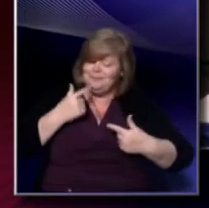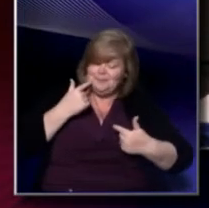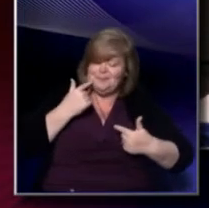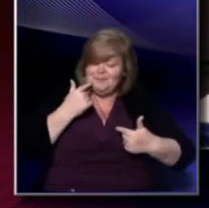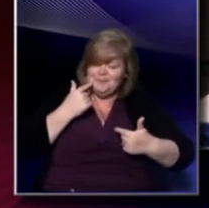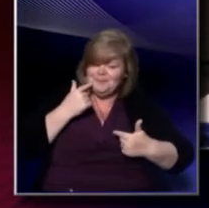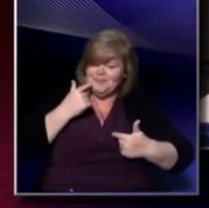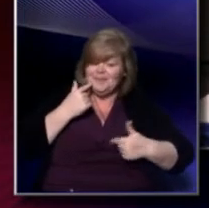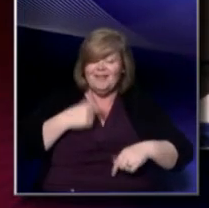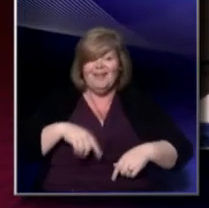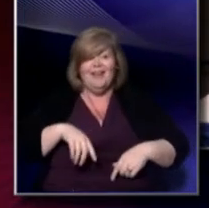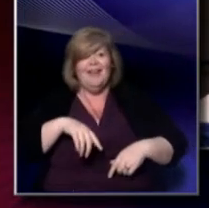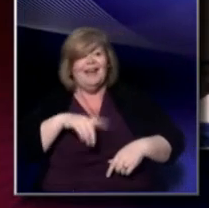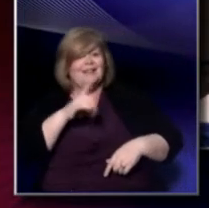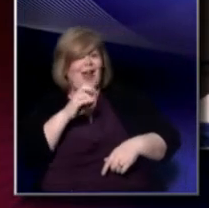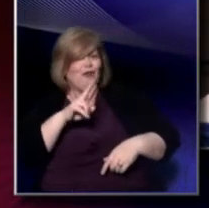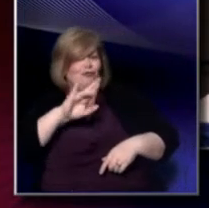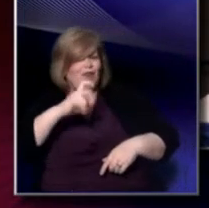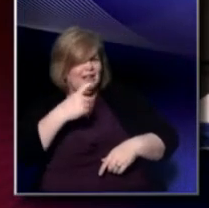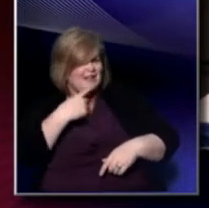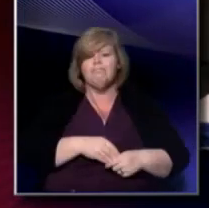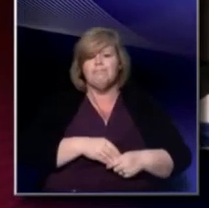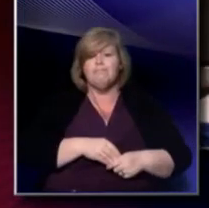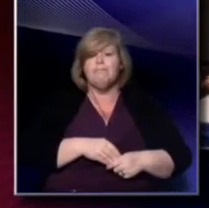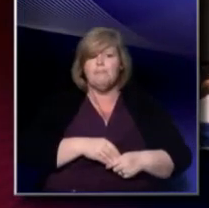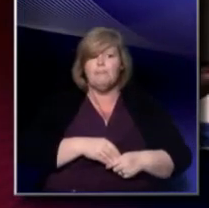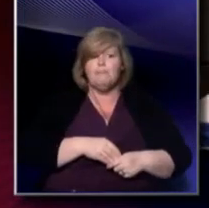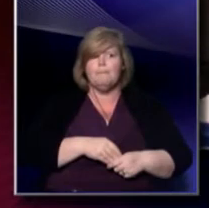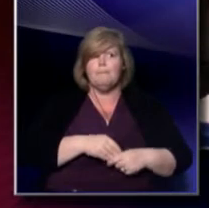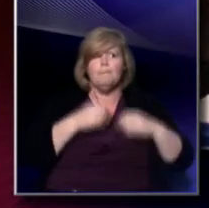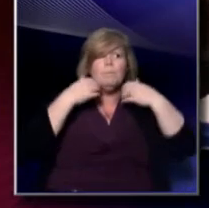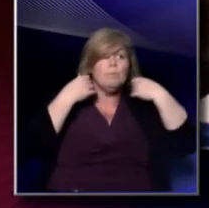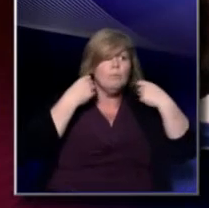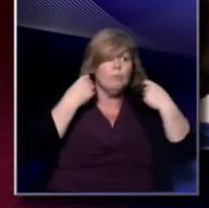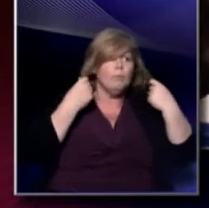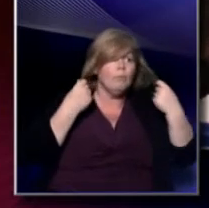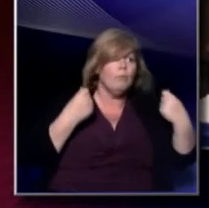We are a big group. And I think.